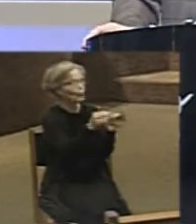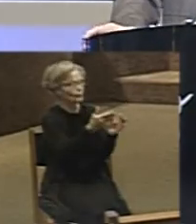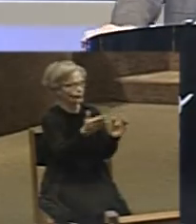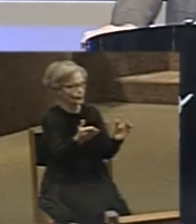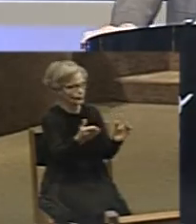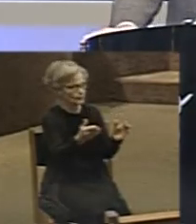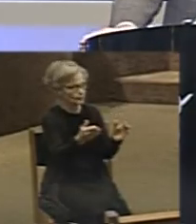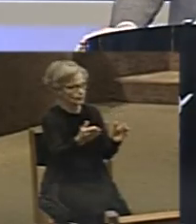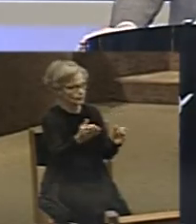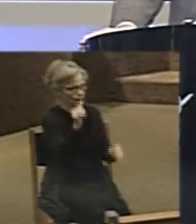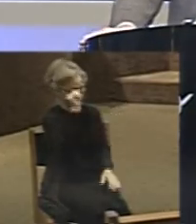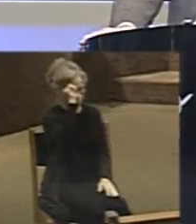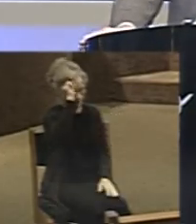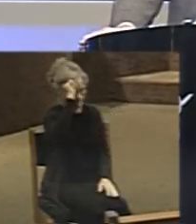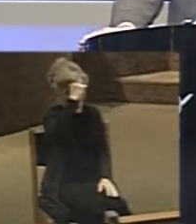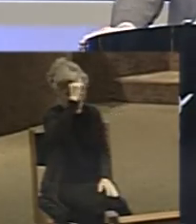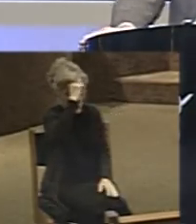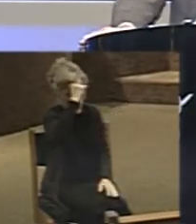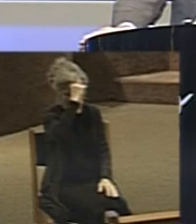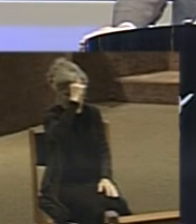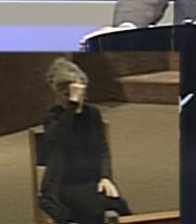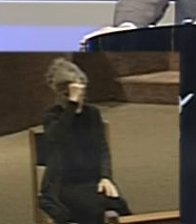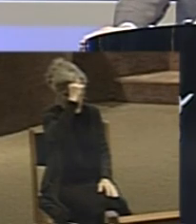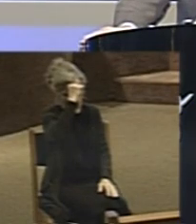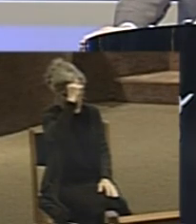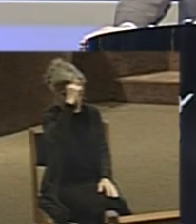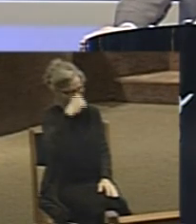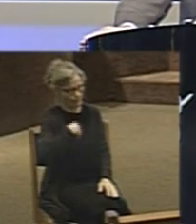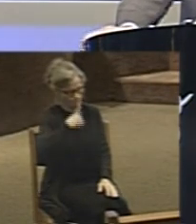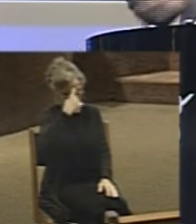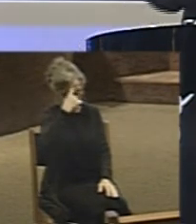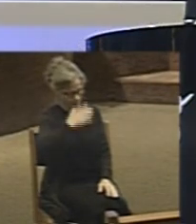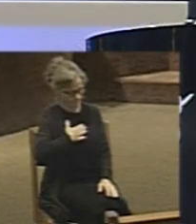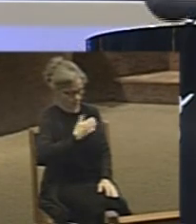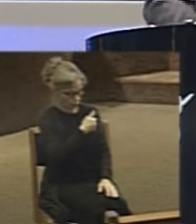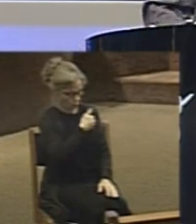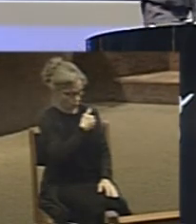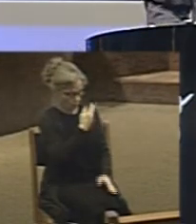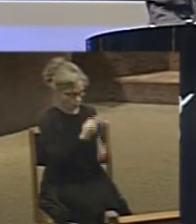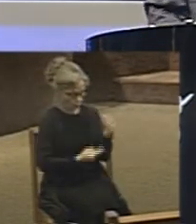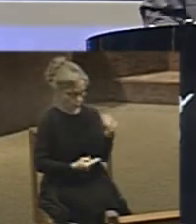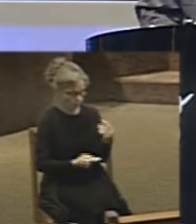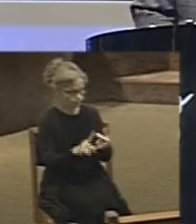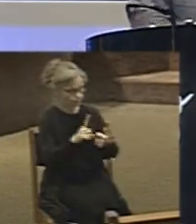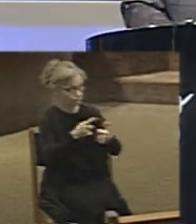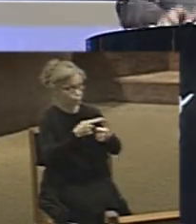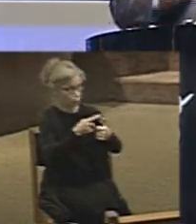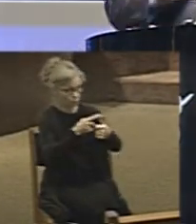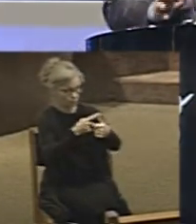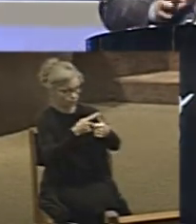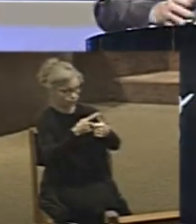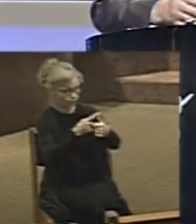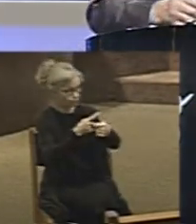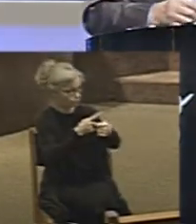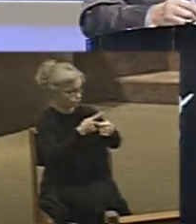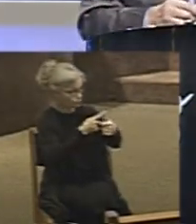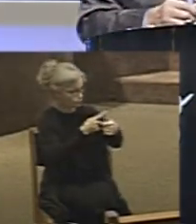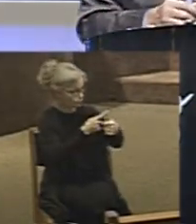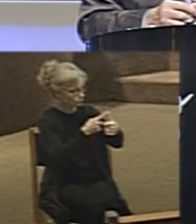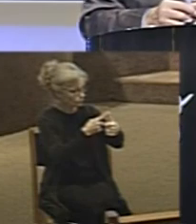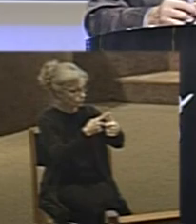my consciousness and my soul. First and